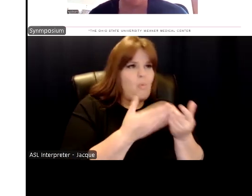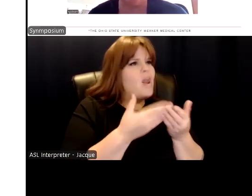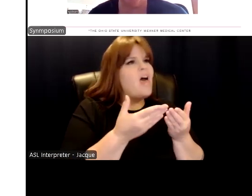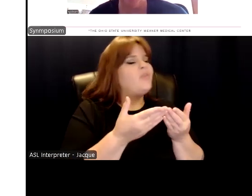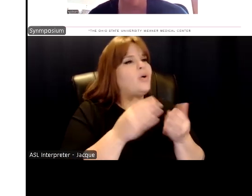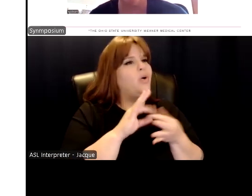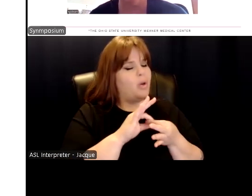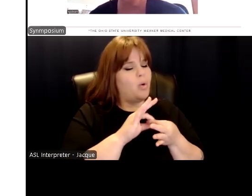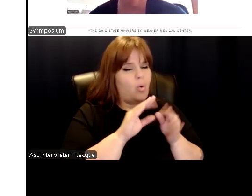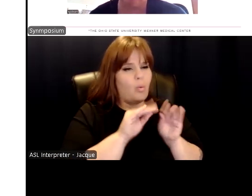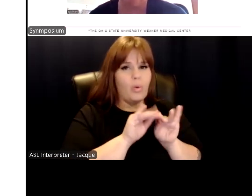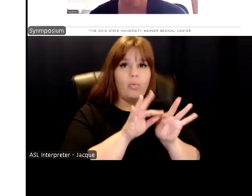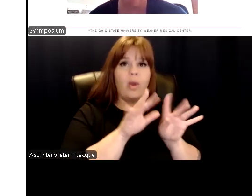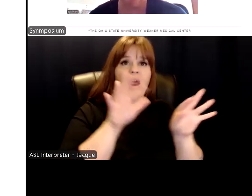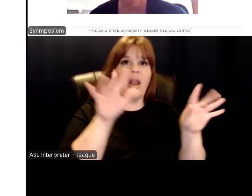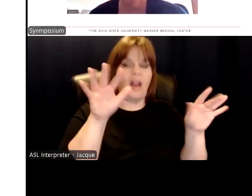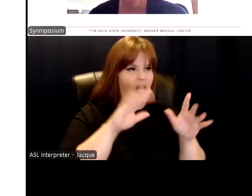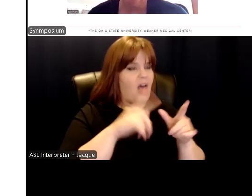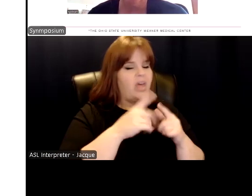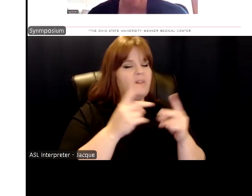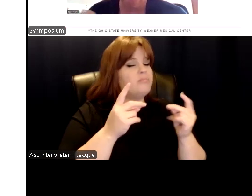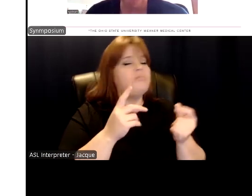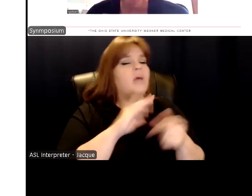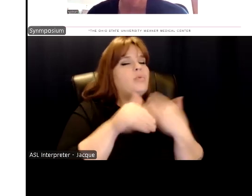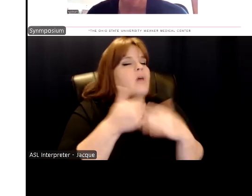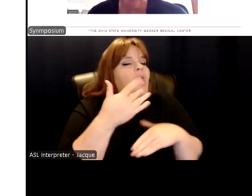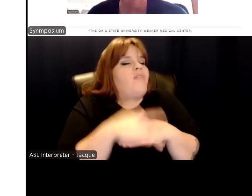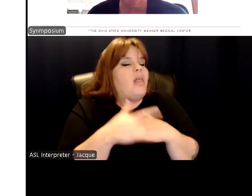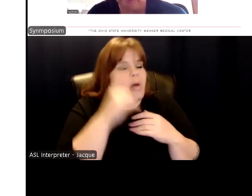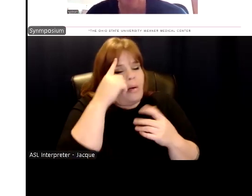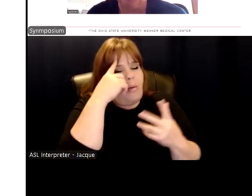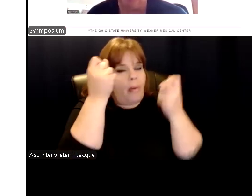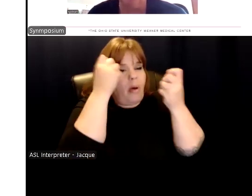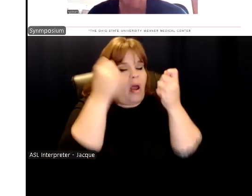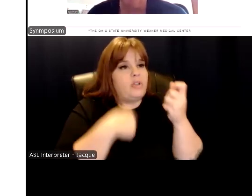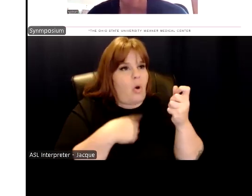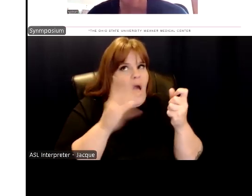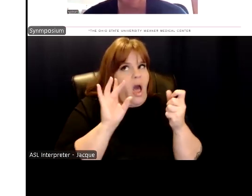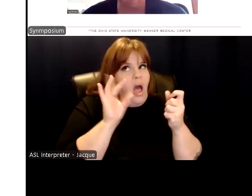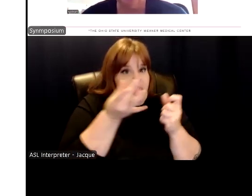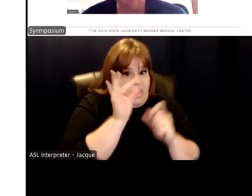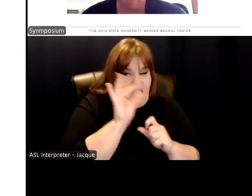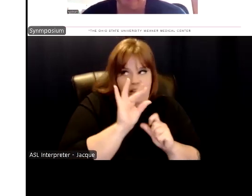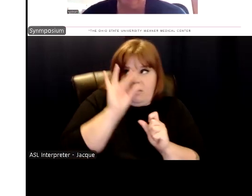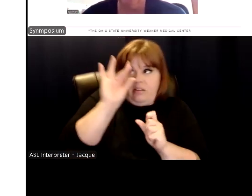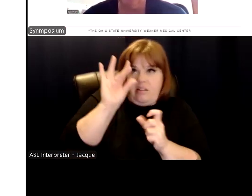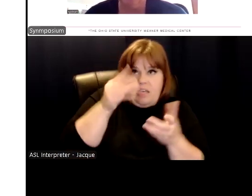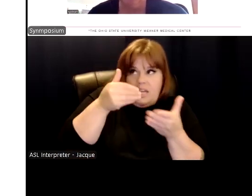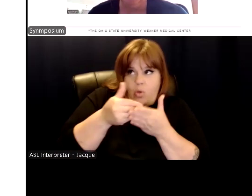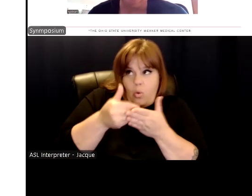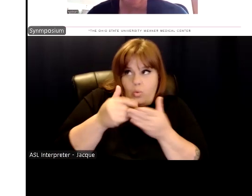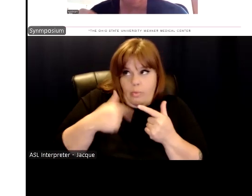radiate out, and all of that would be available to me. So I would put that on a shelf near to me, and I would dig for another